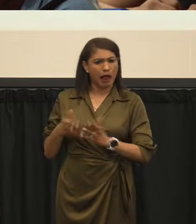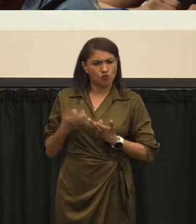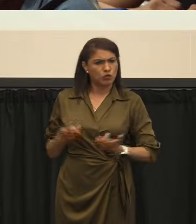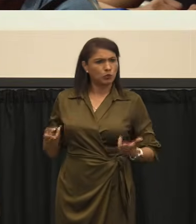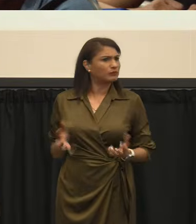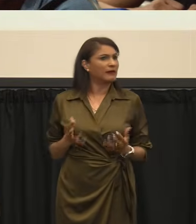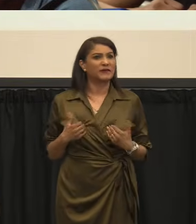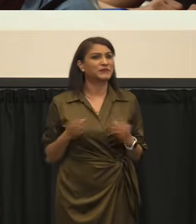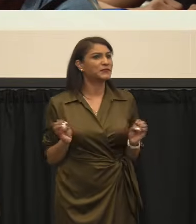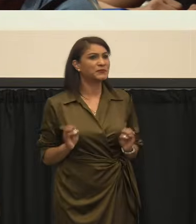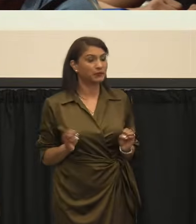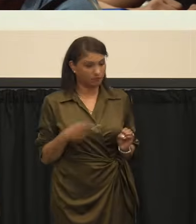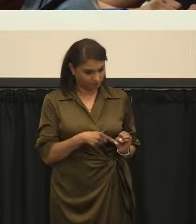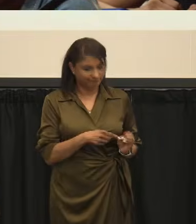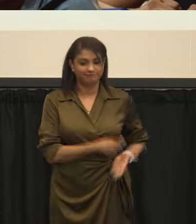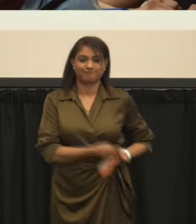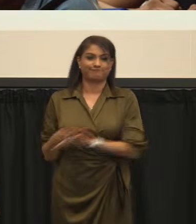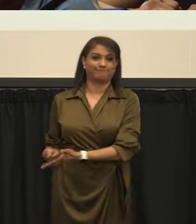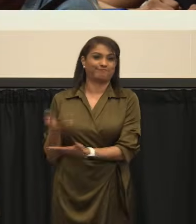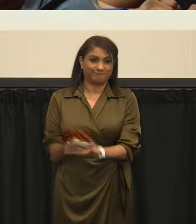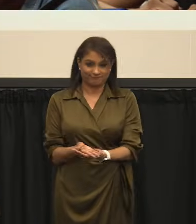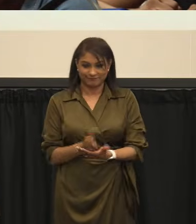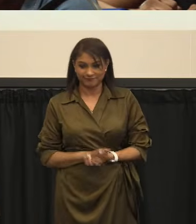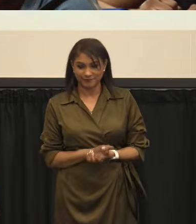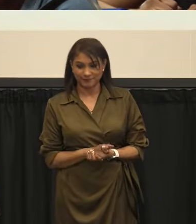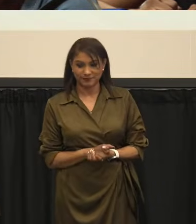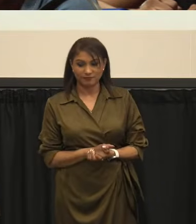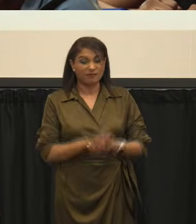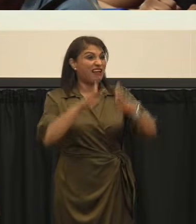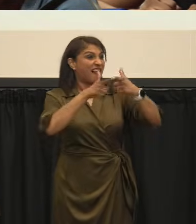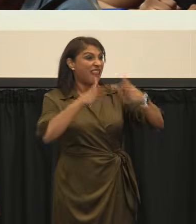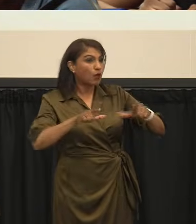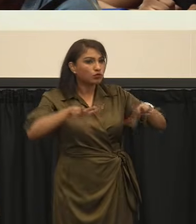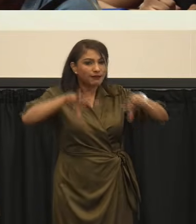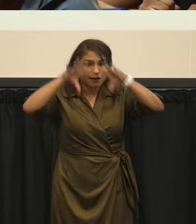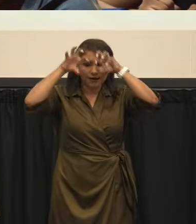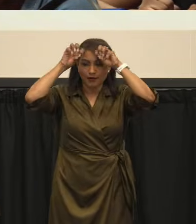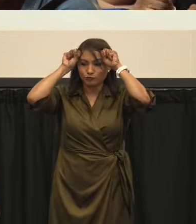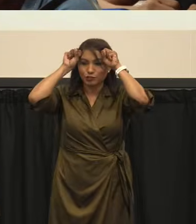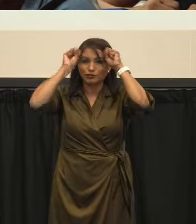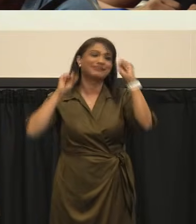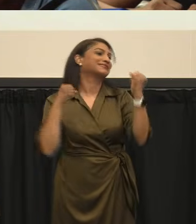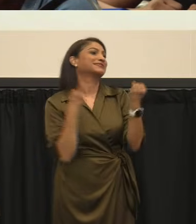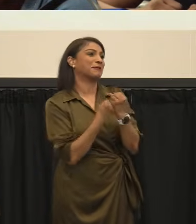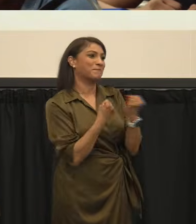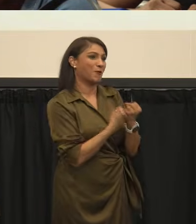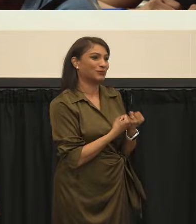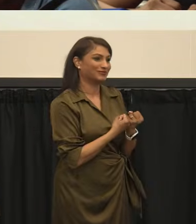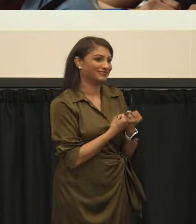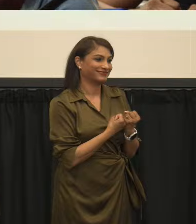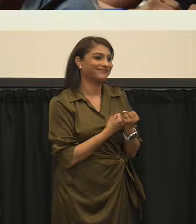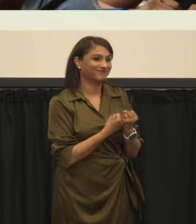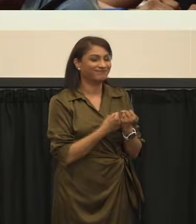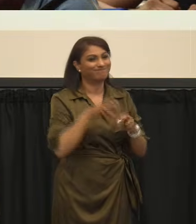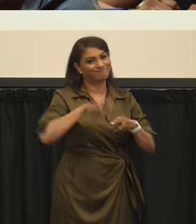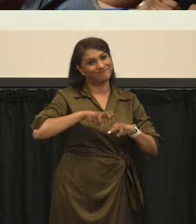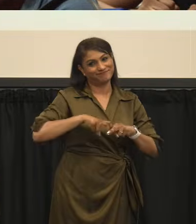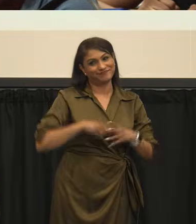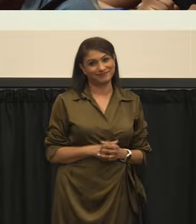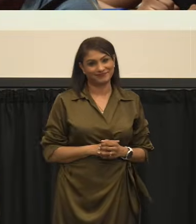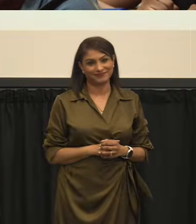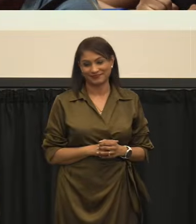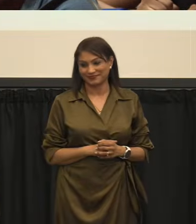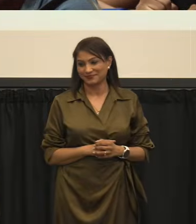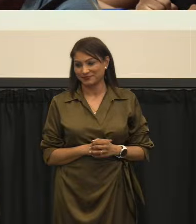So for the child, because there are no resources at such a young age, it would serve as a support mechanism